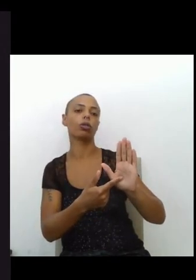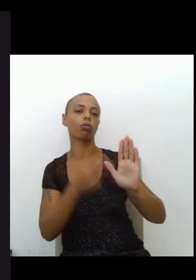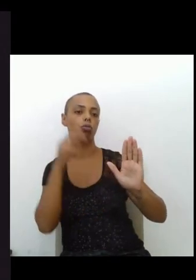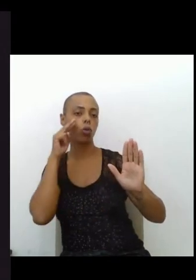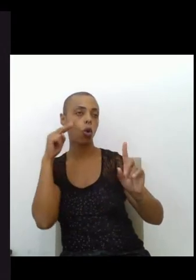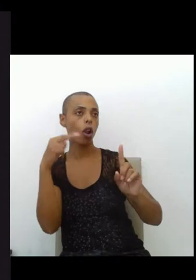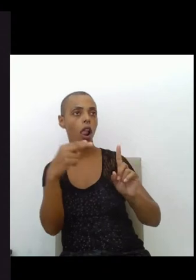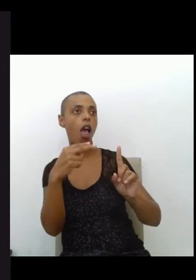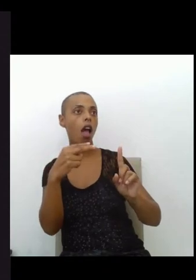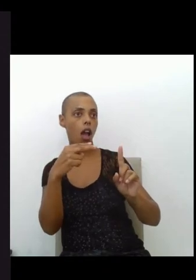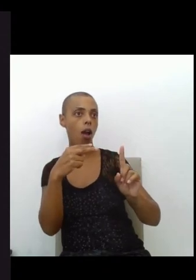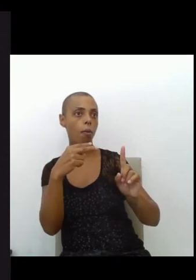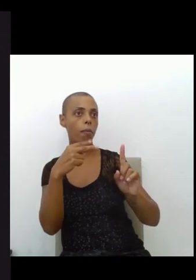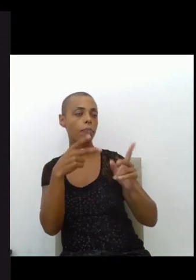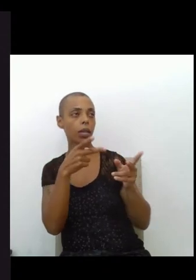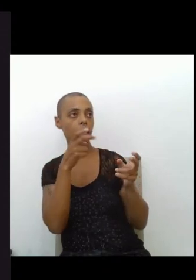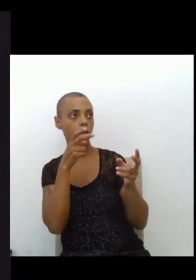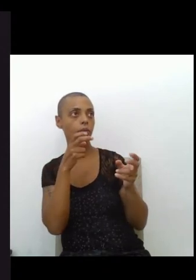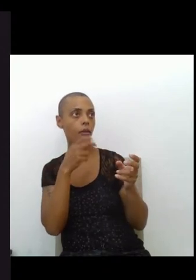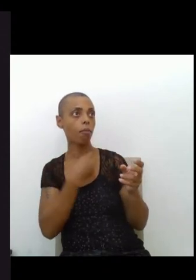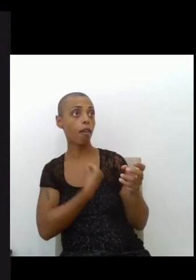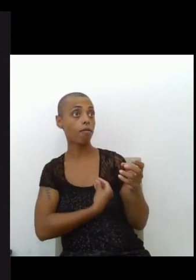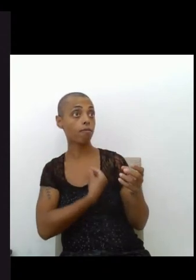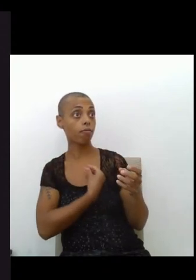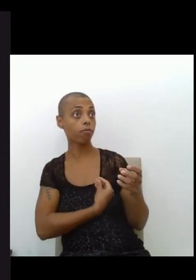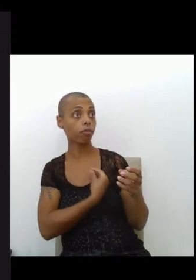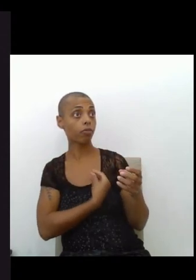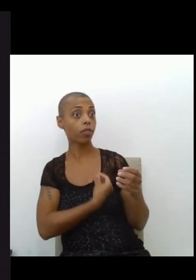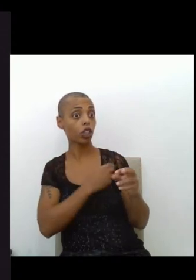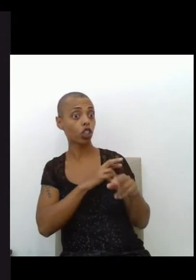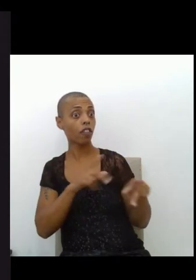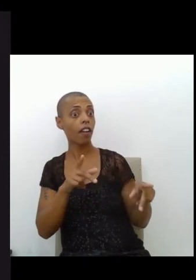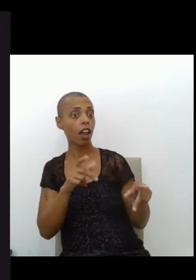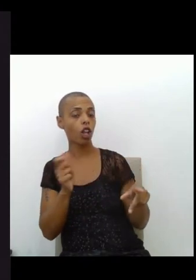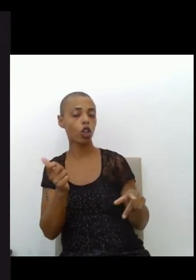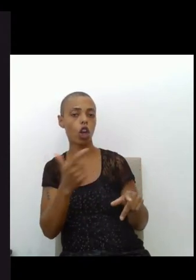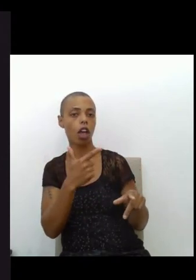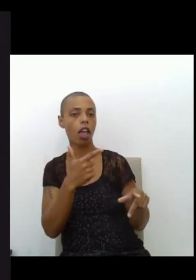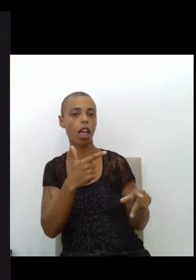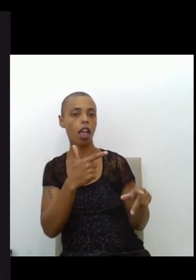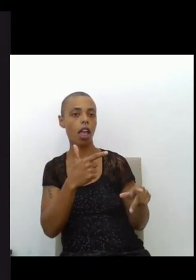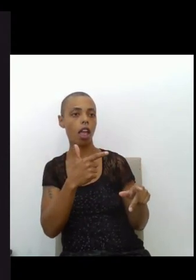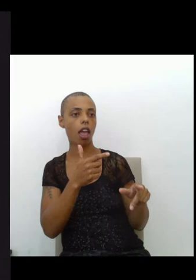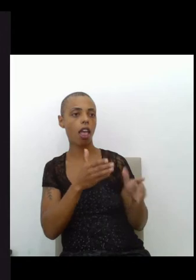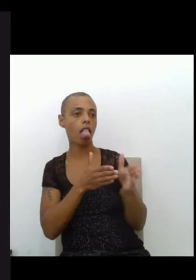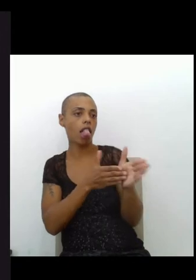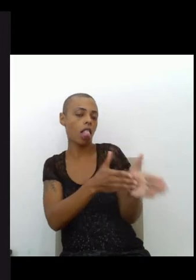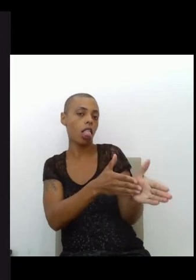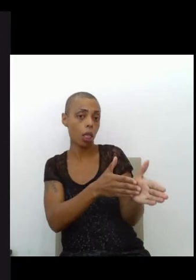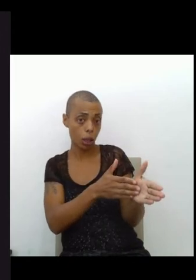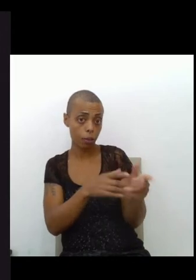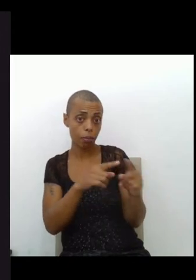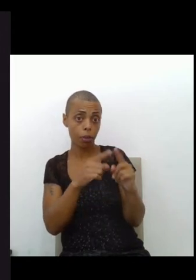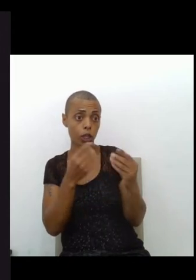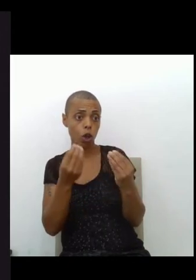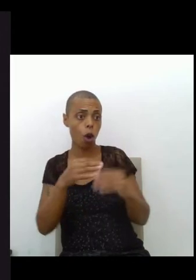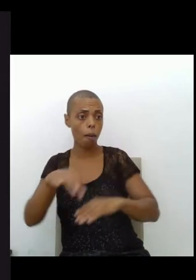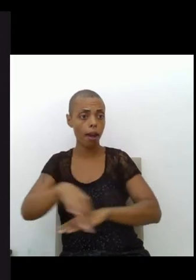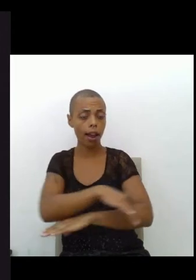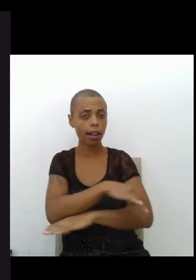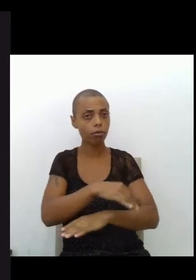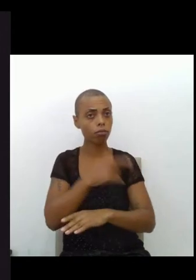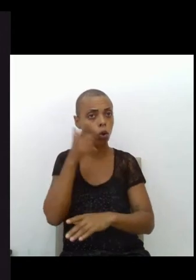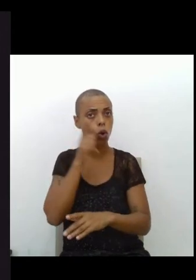perspective something that is not normative based on the way these architects